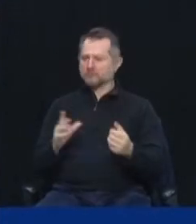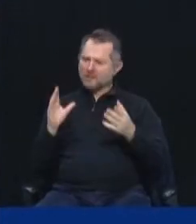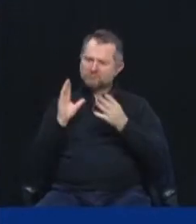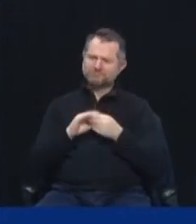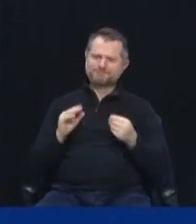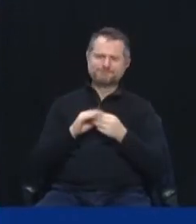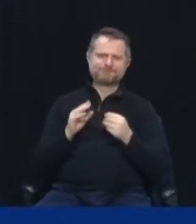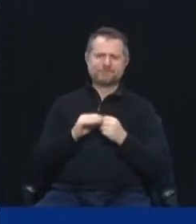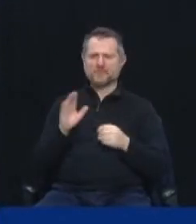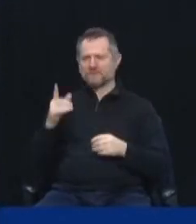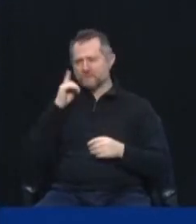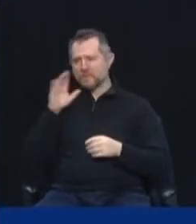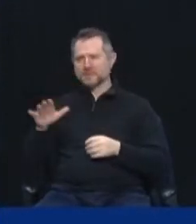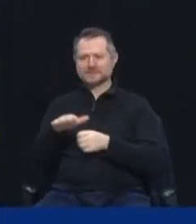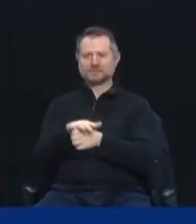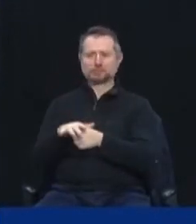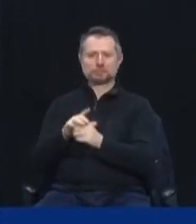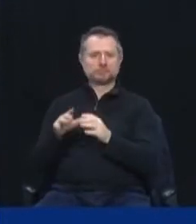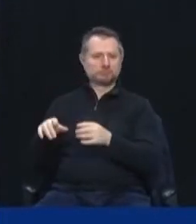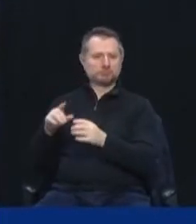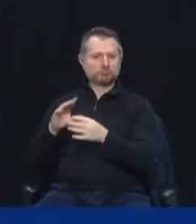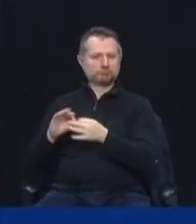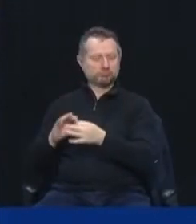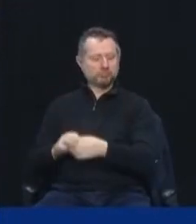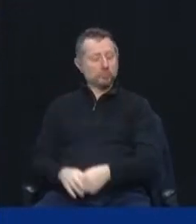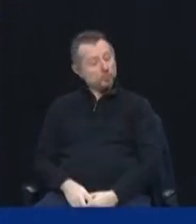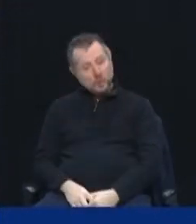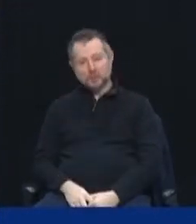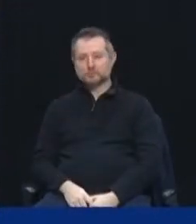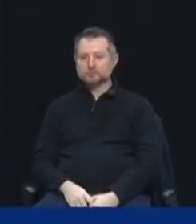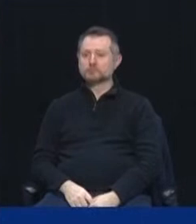her district, but not just for her whole district.